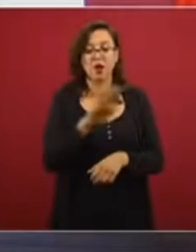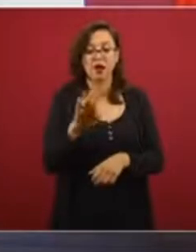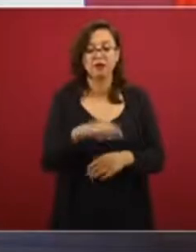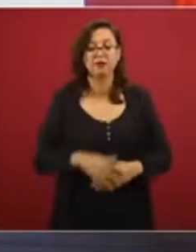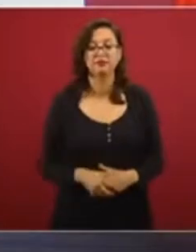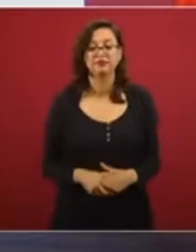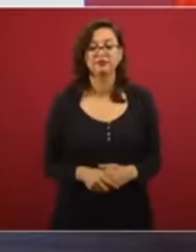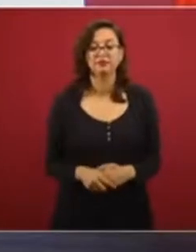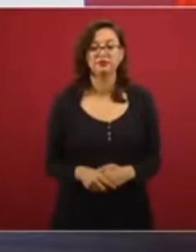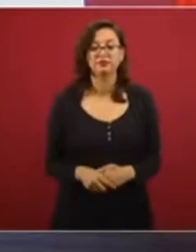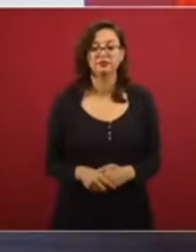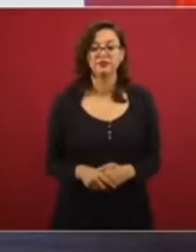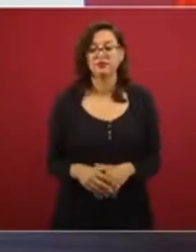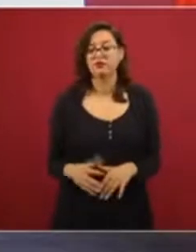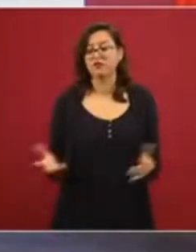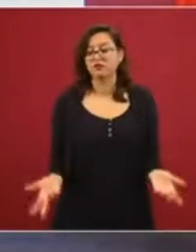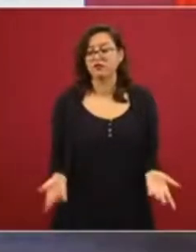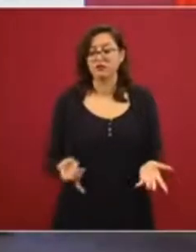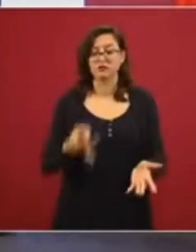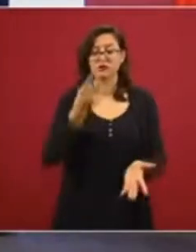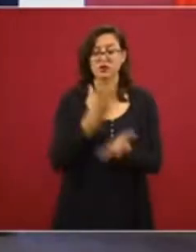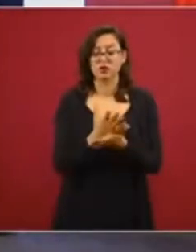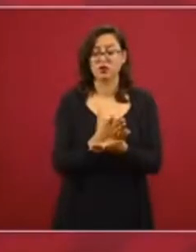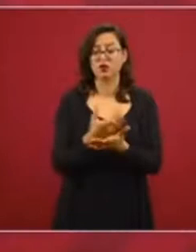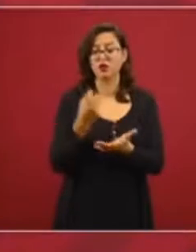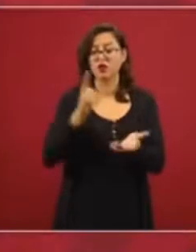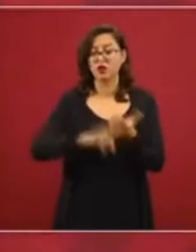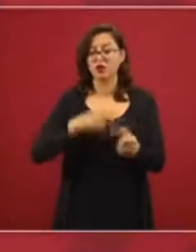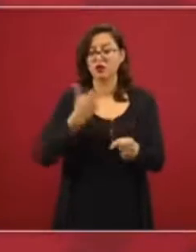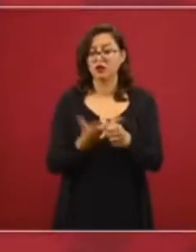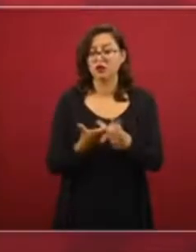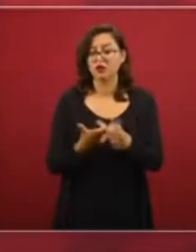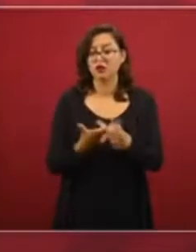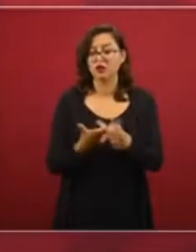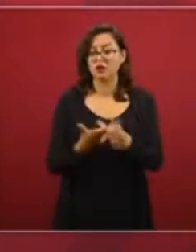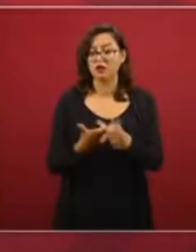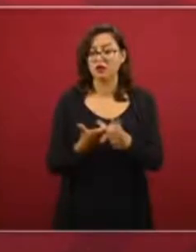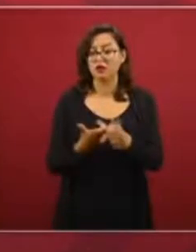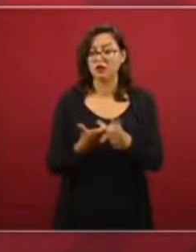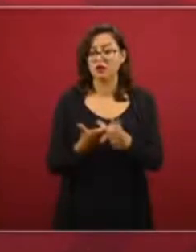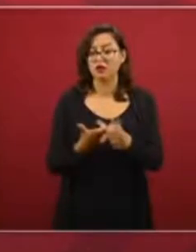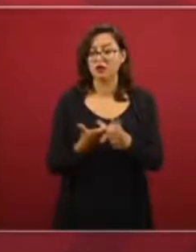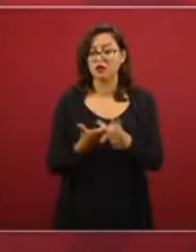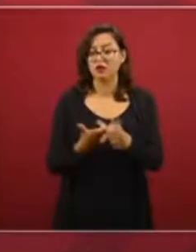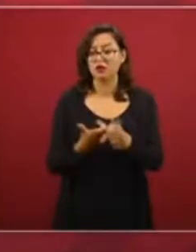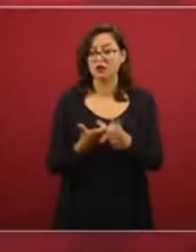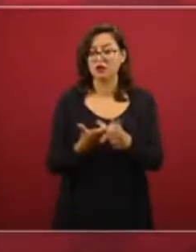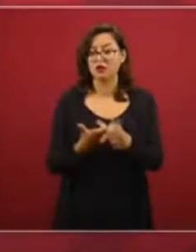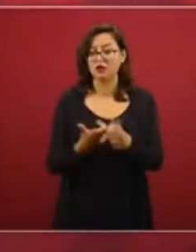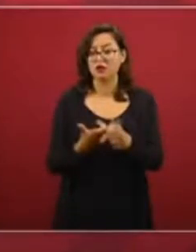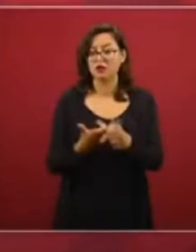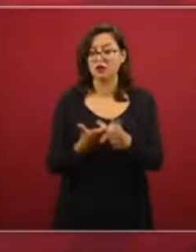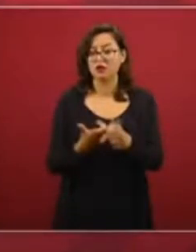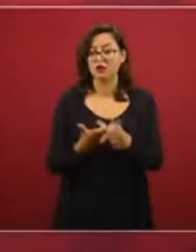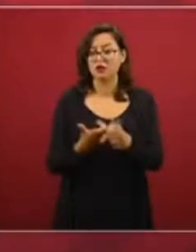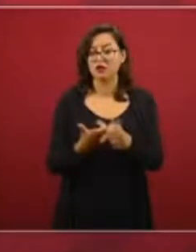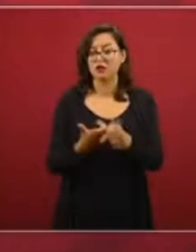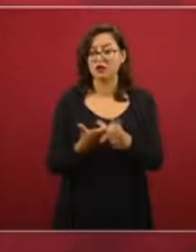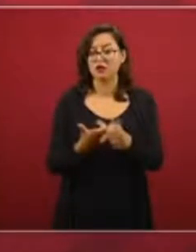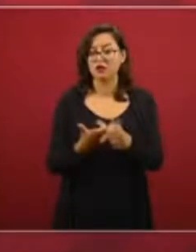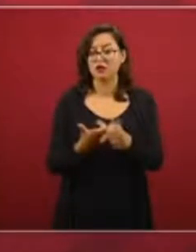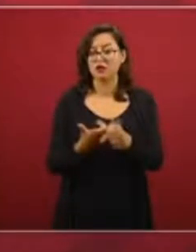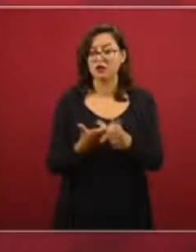solamente el personal directamente clínico, médicas, enfermeros. But not just the clinical